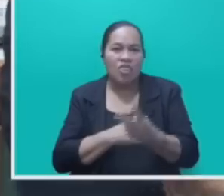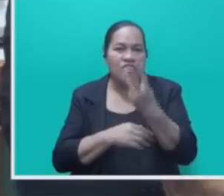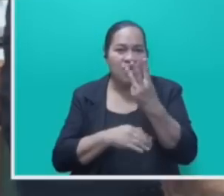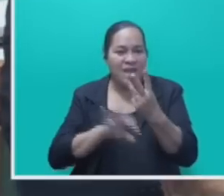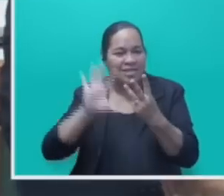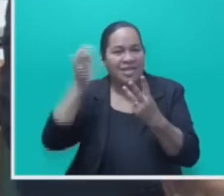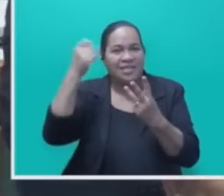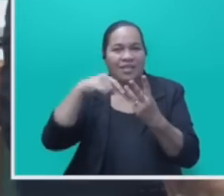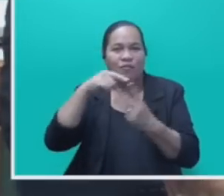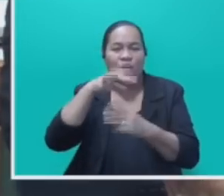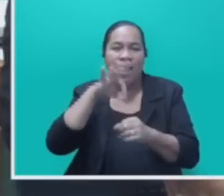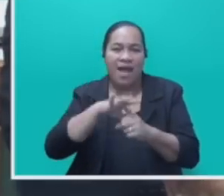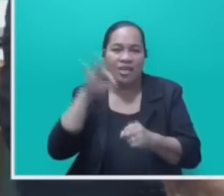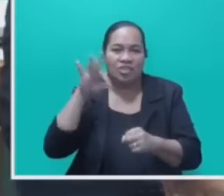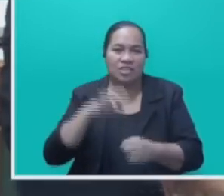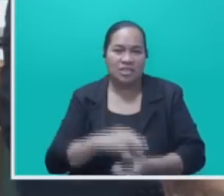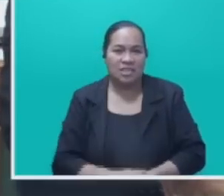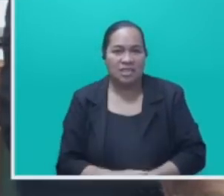successful elections.